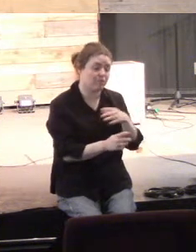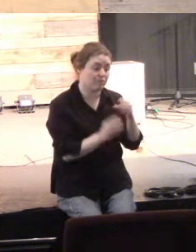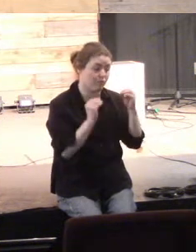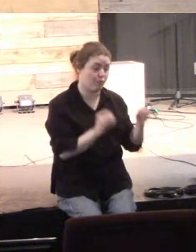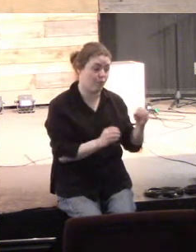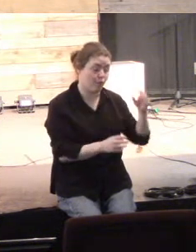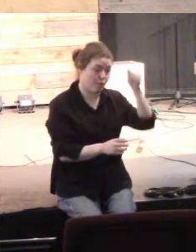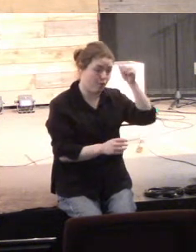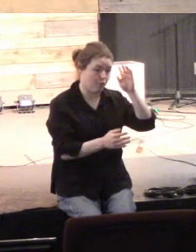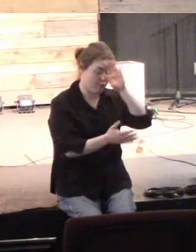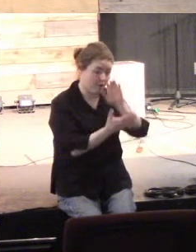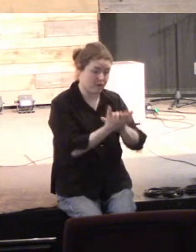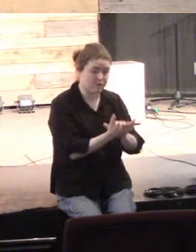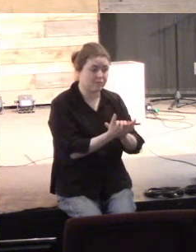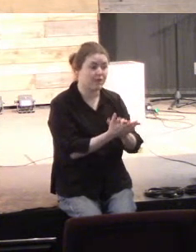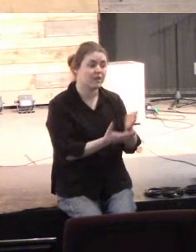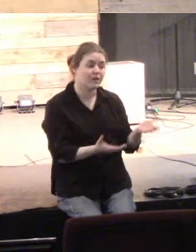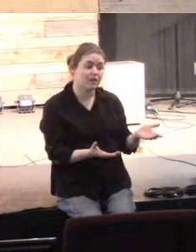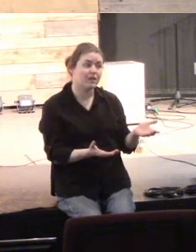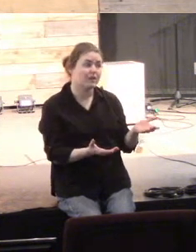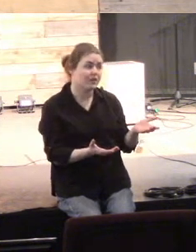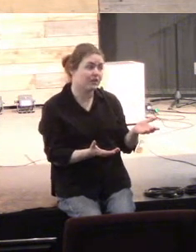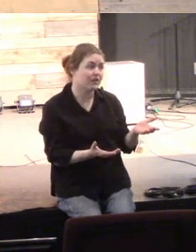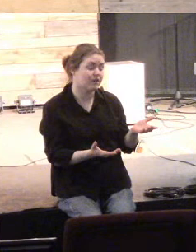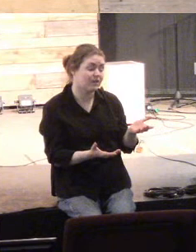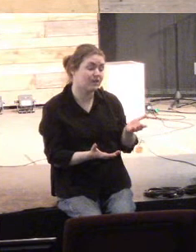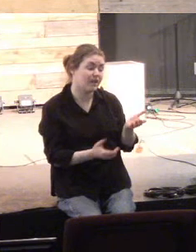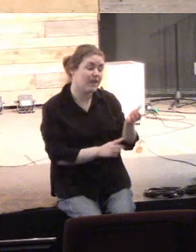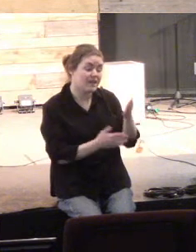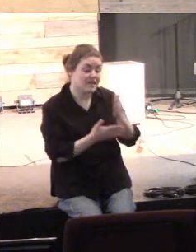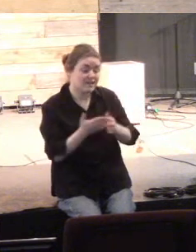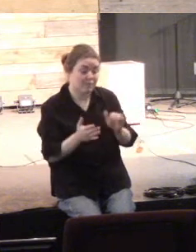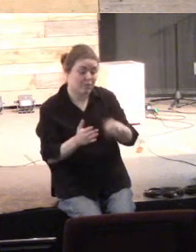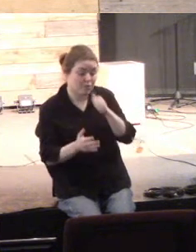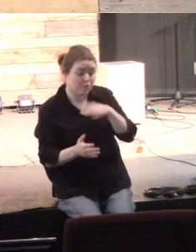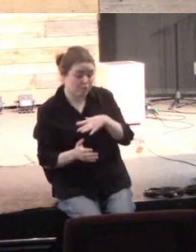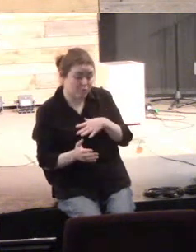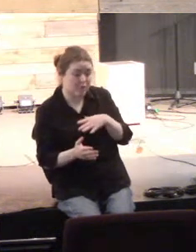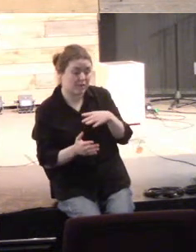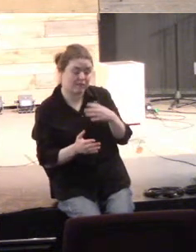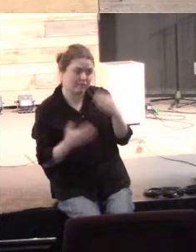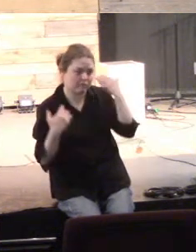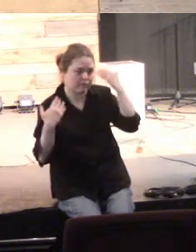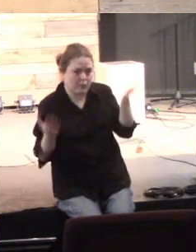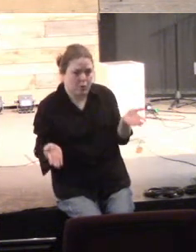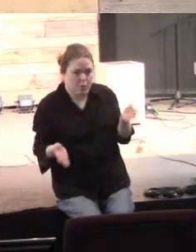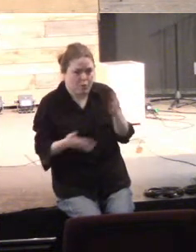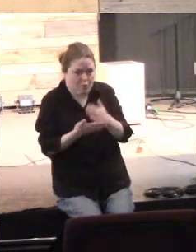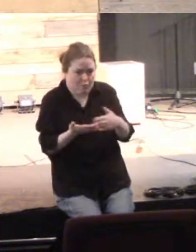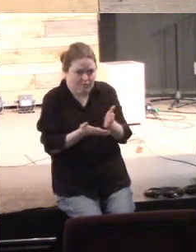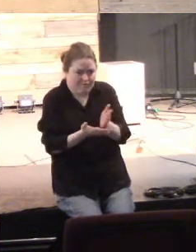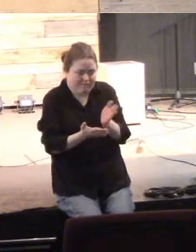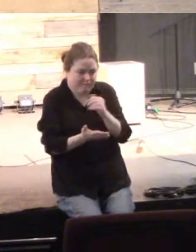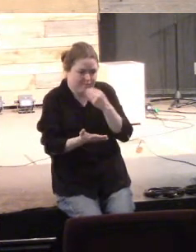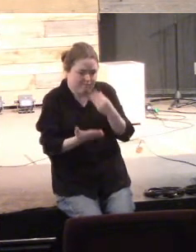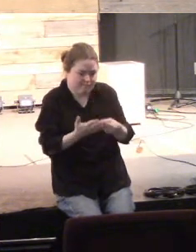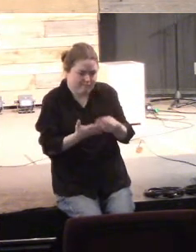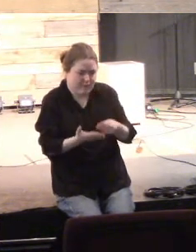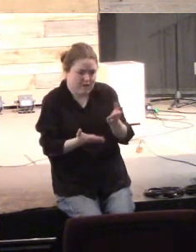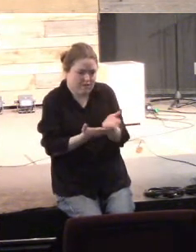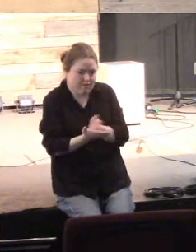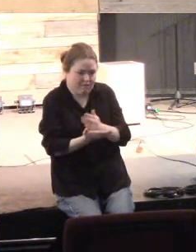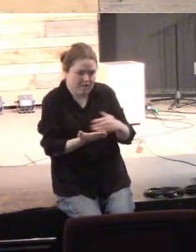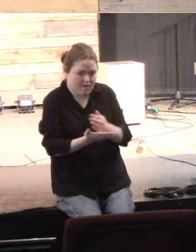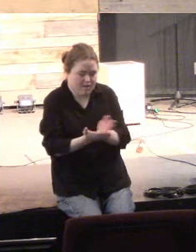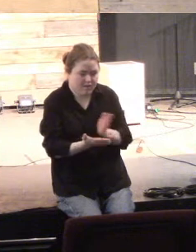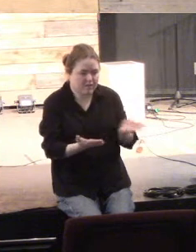having homes and things like that. And so some of them didn't know how to do finances, and so these lawyers would actually go in there and basically milk them dry